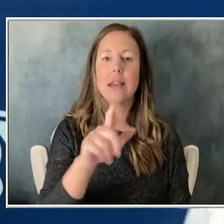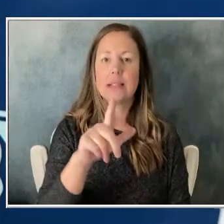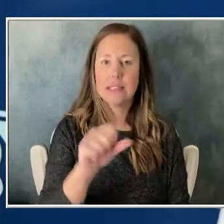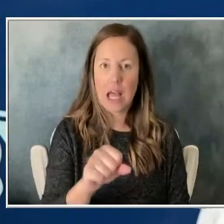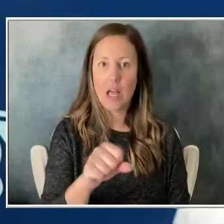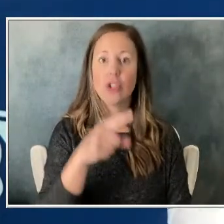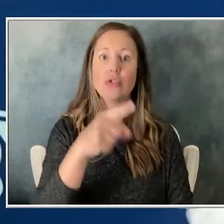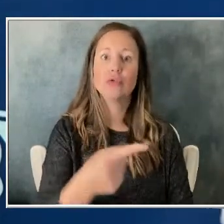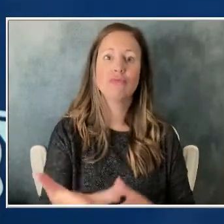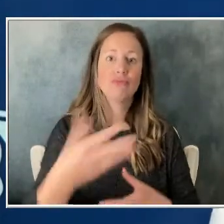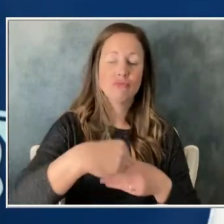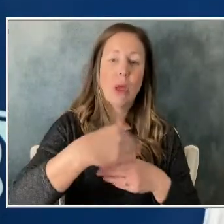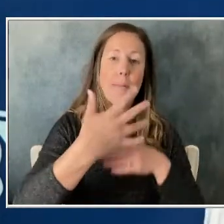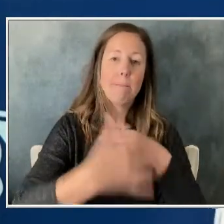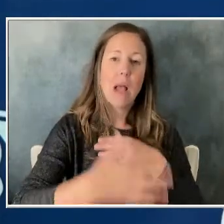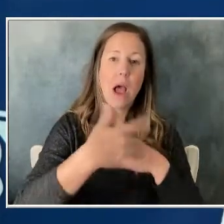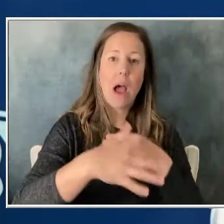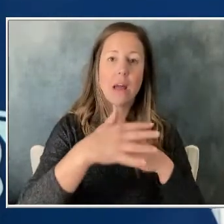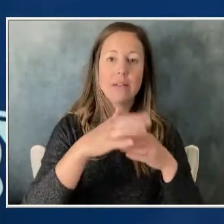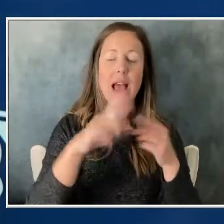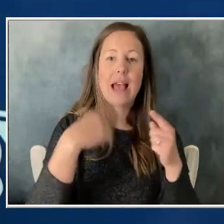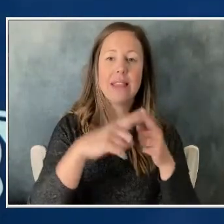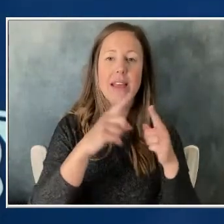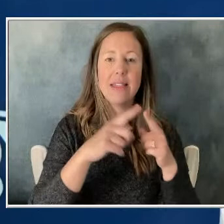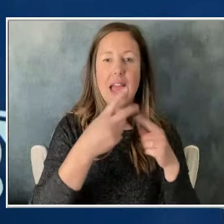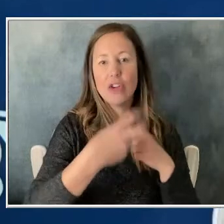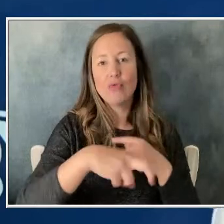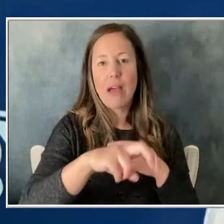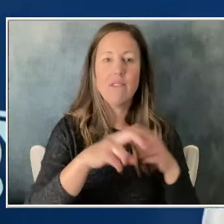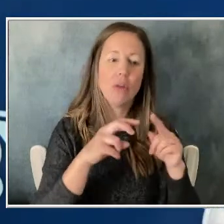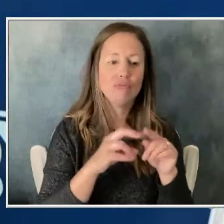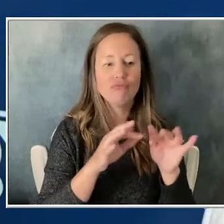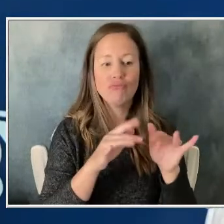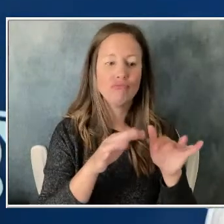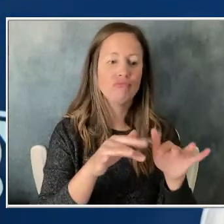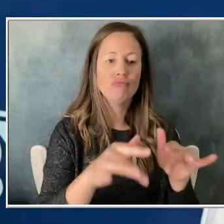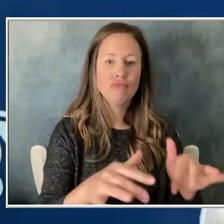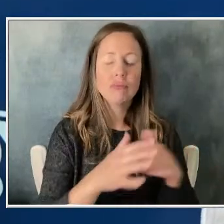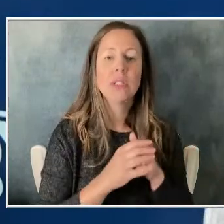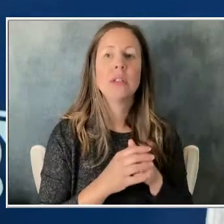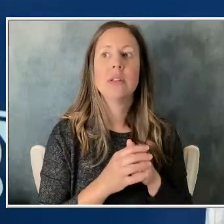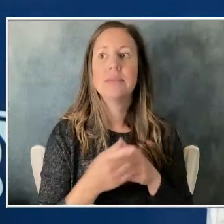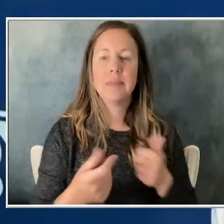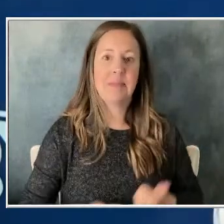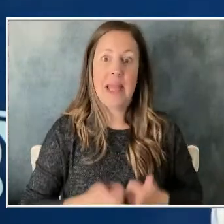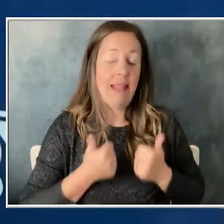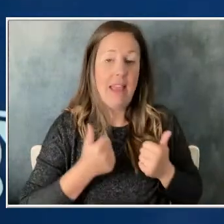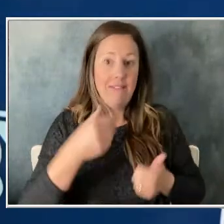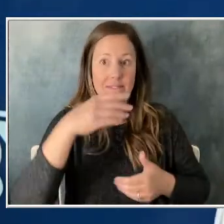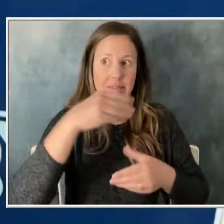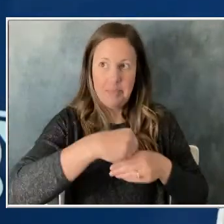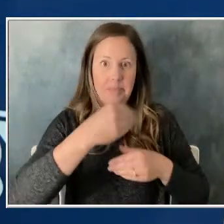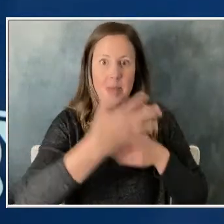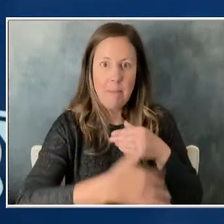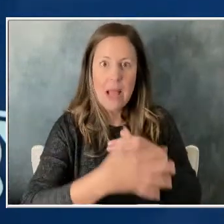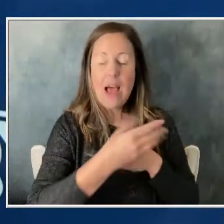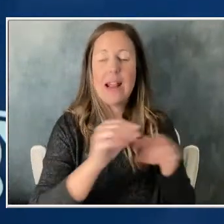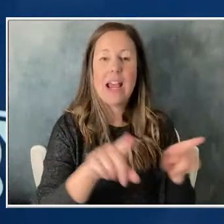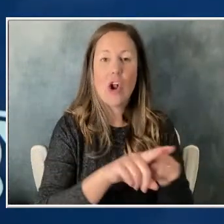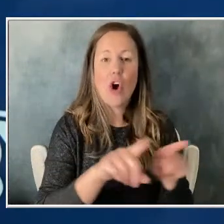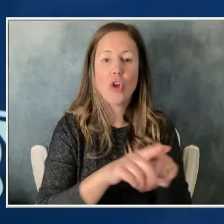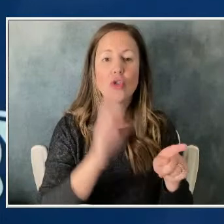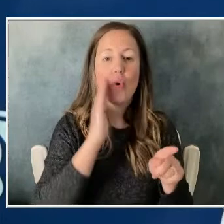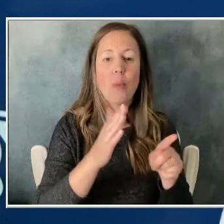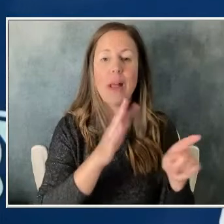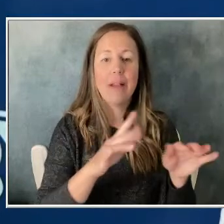bloodstream. They travel in the bloodstream, then they exist in the bloodstream maybe, and also they get into the organs,